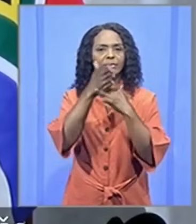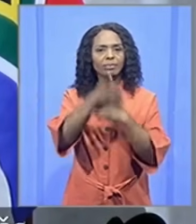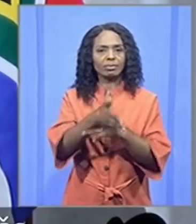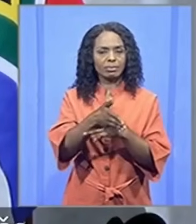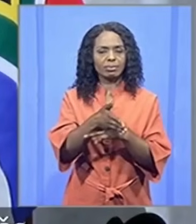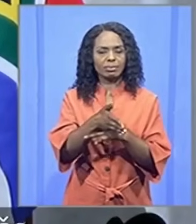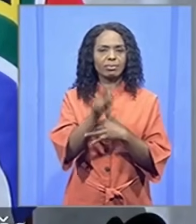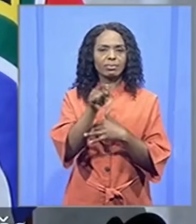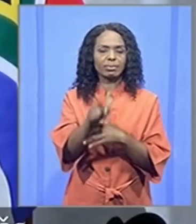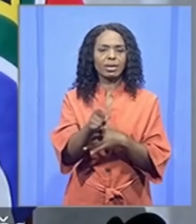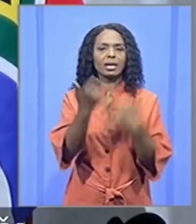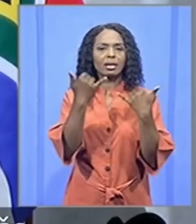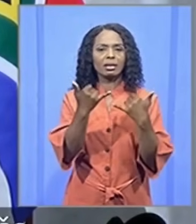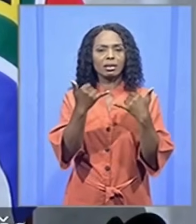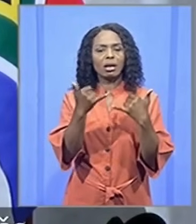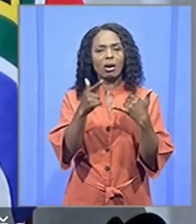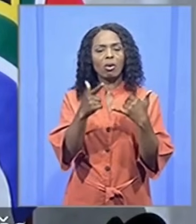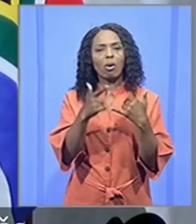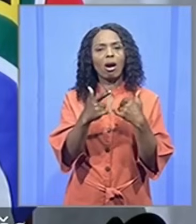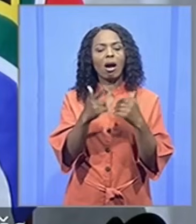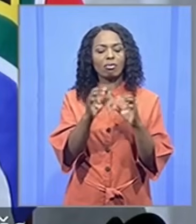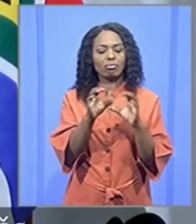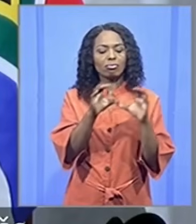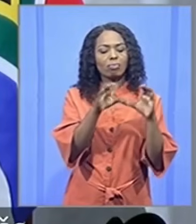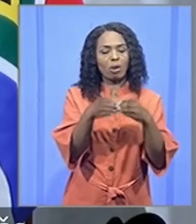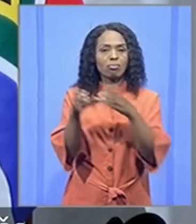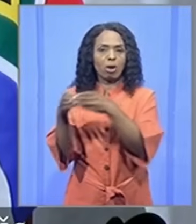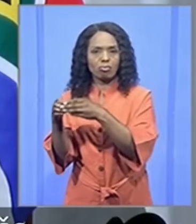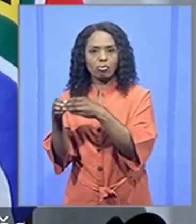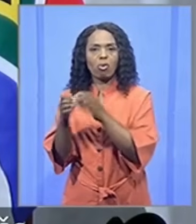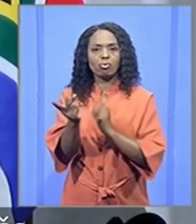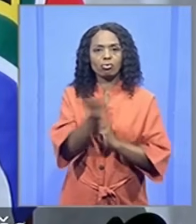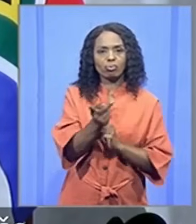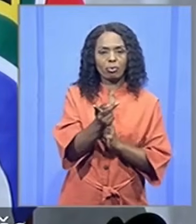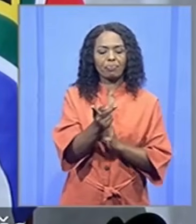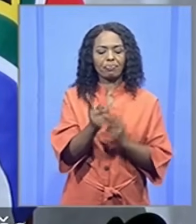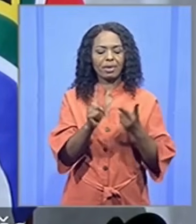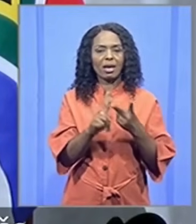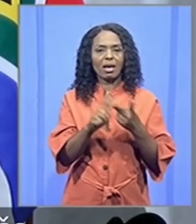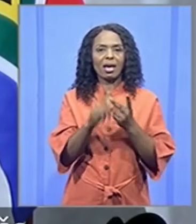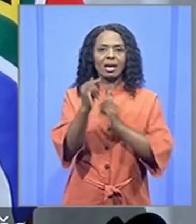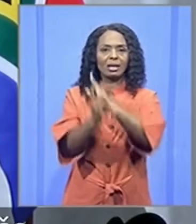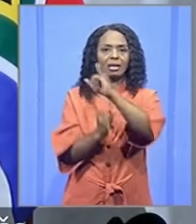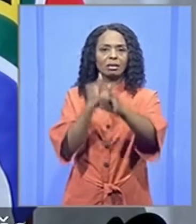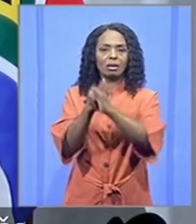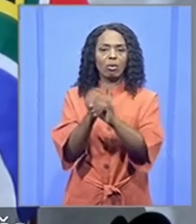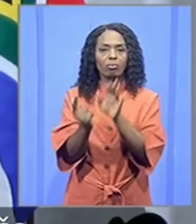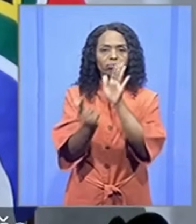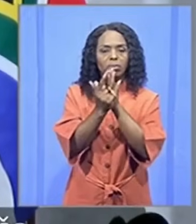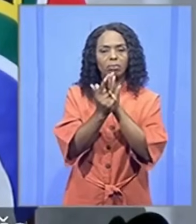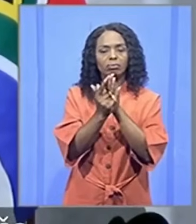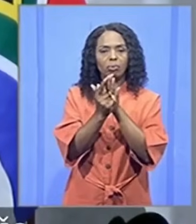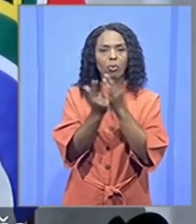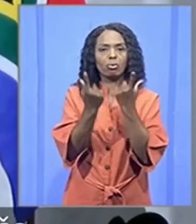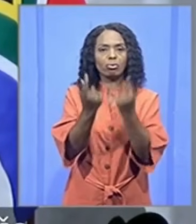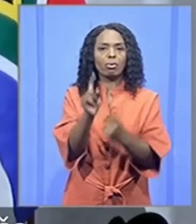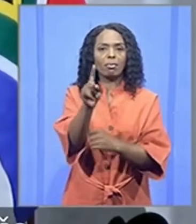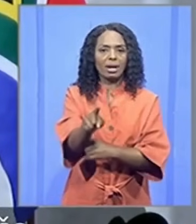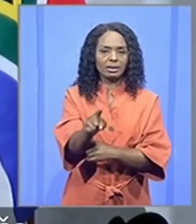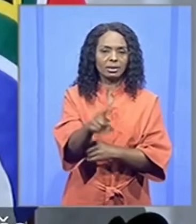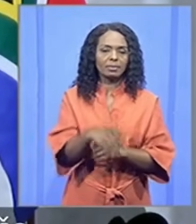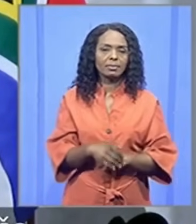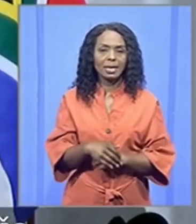between the warring parties. The tenets of international law should be upheld, and